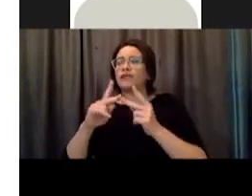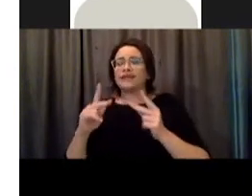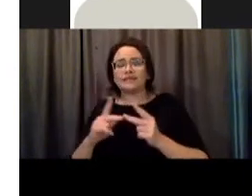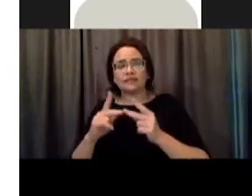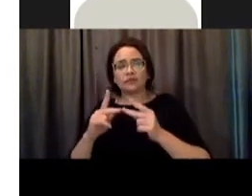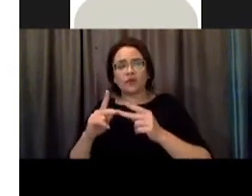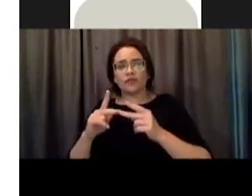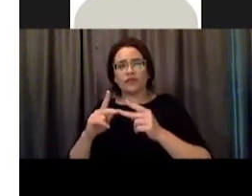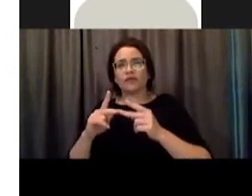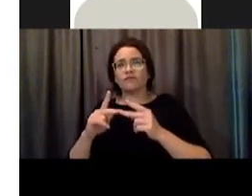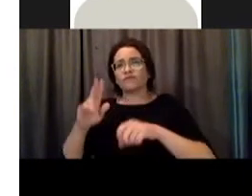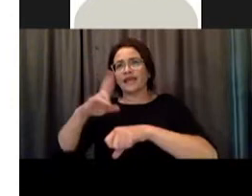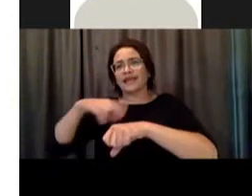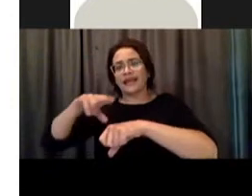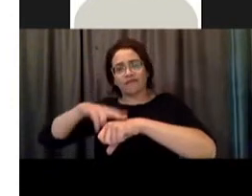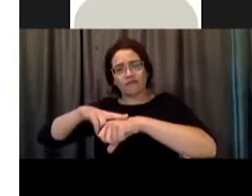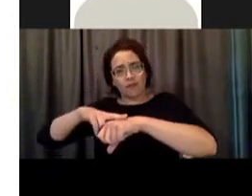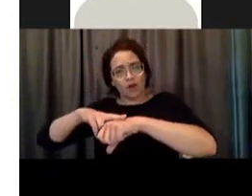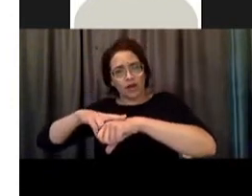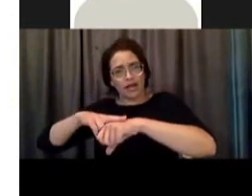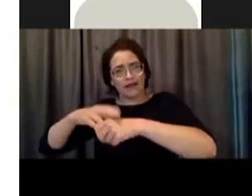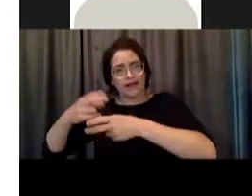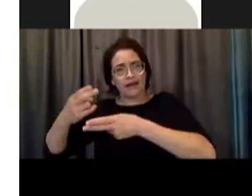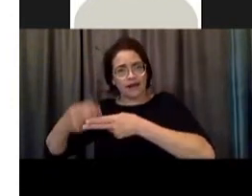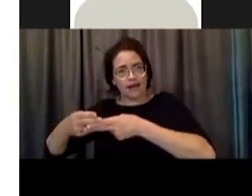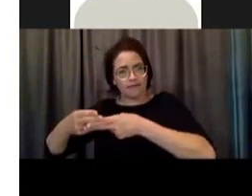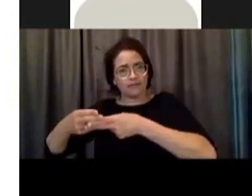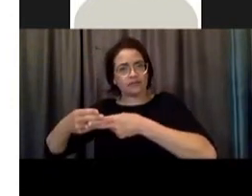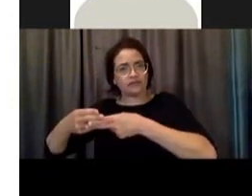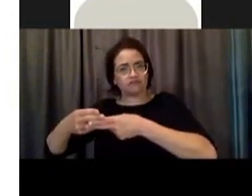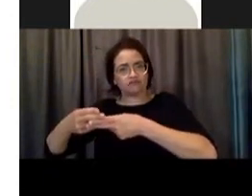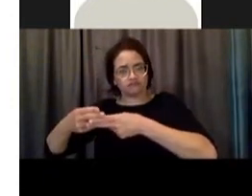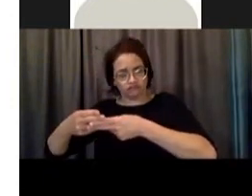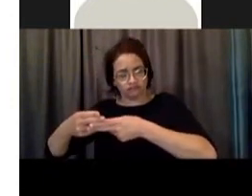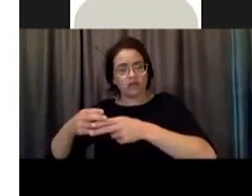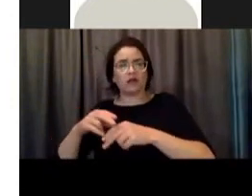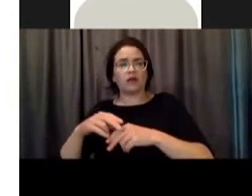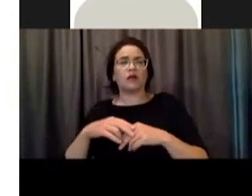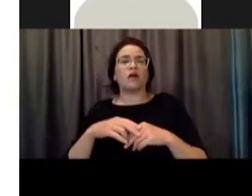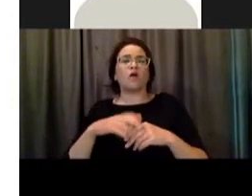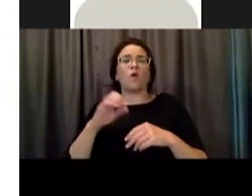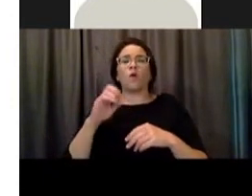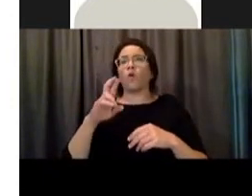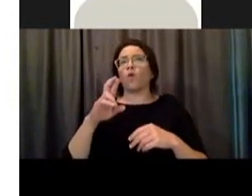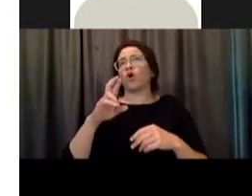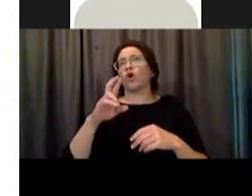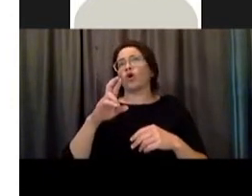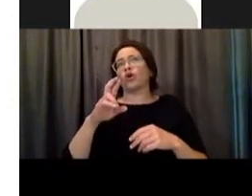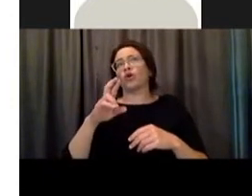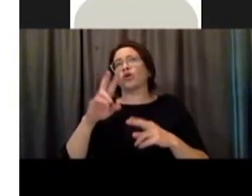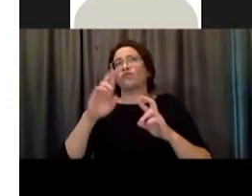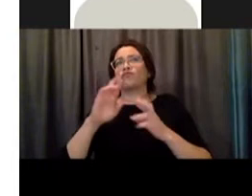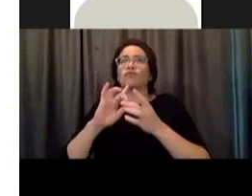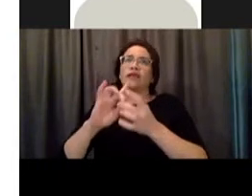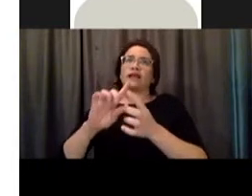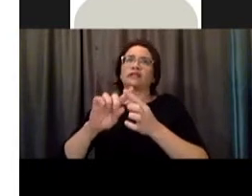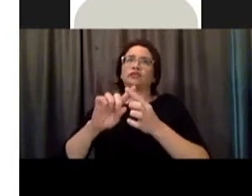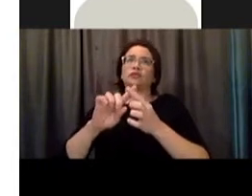instances of genocide, or regarding the power of monuments and the desire to tear them down.